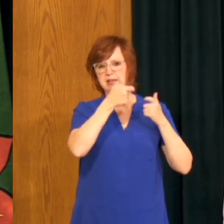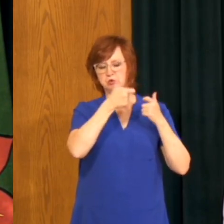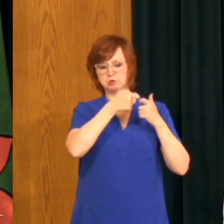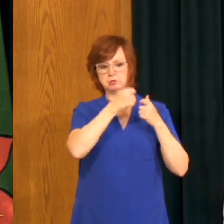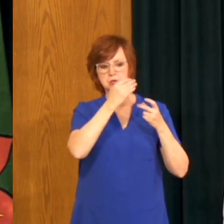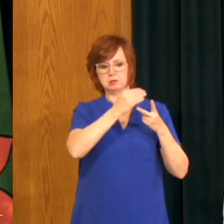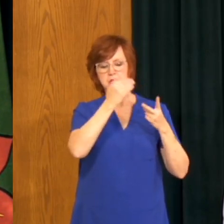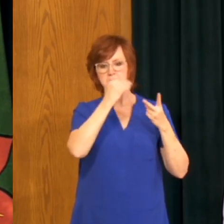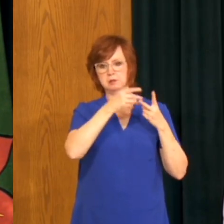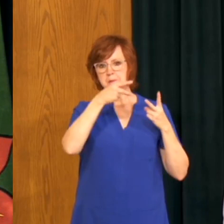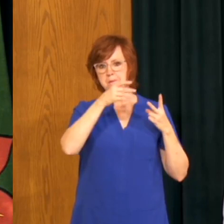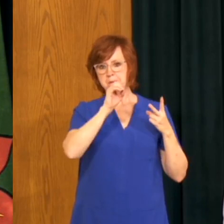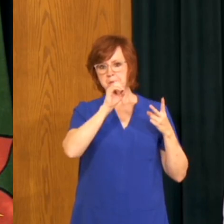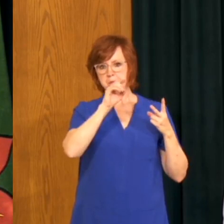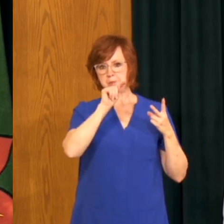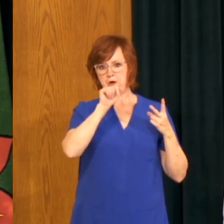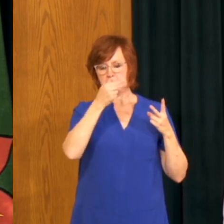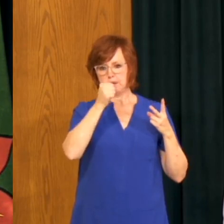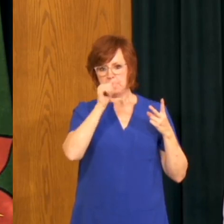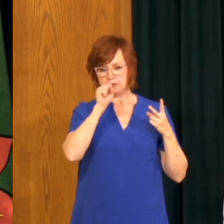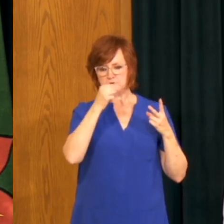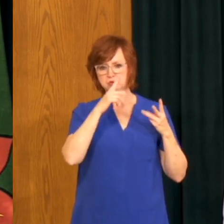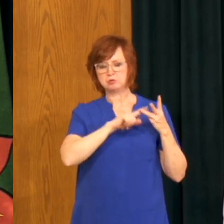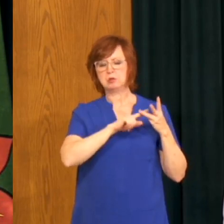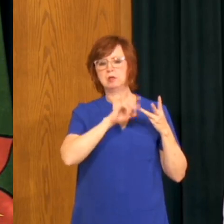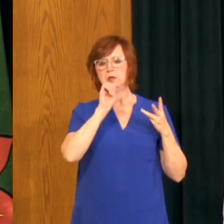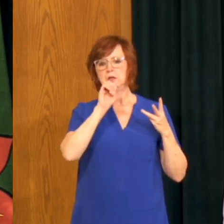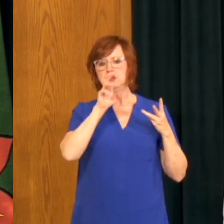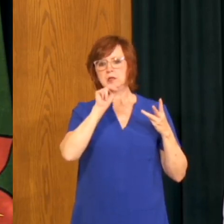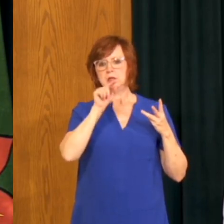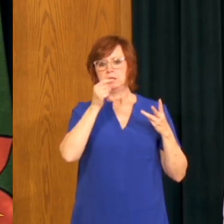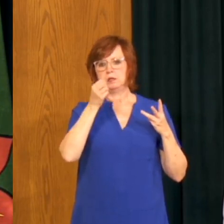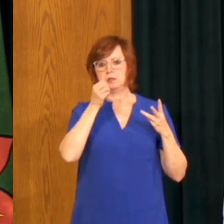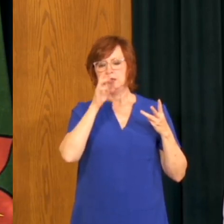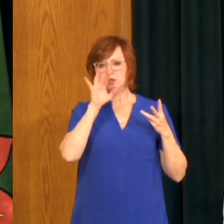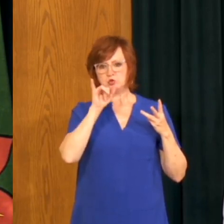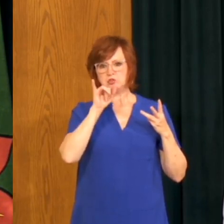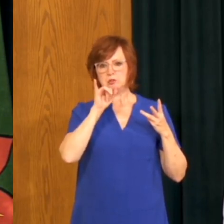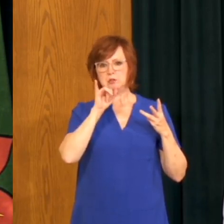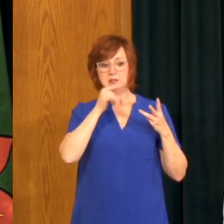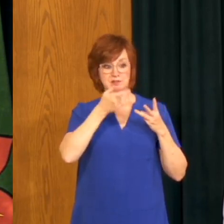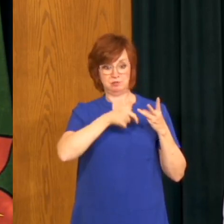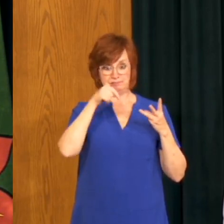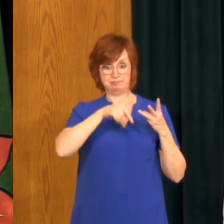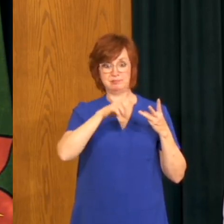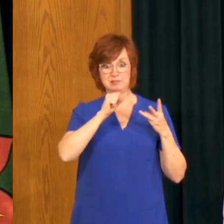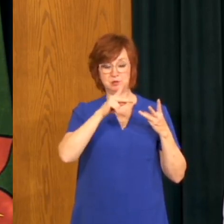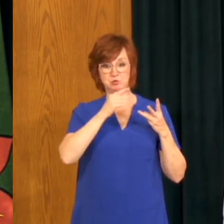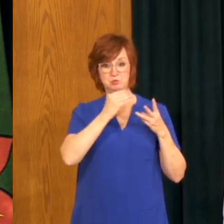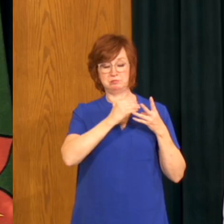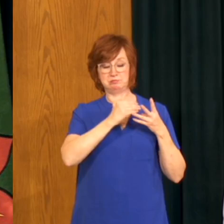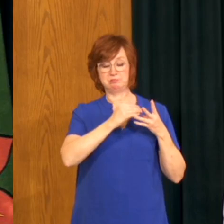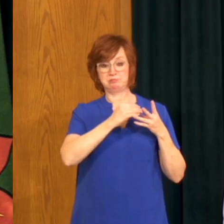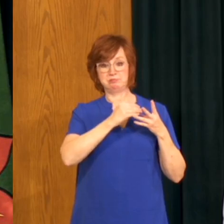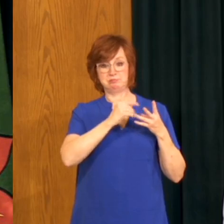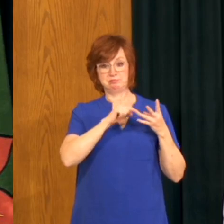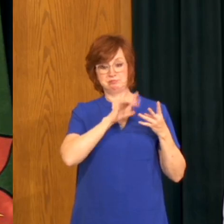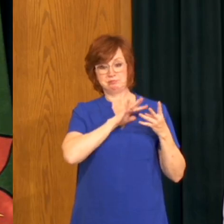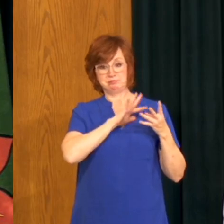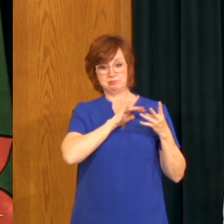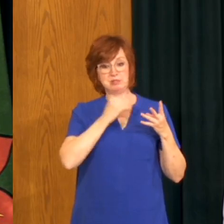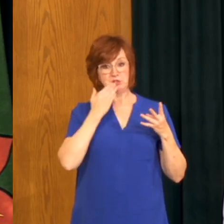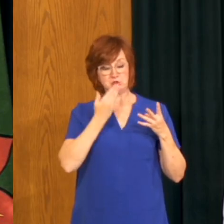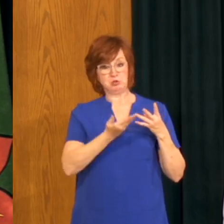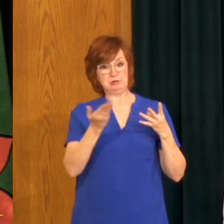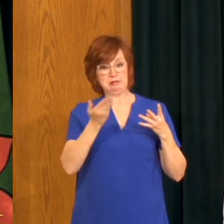months and years ahead. The energy products, some of the most sustainable energy products in the world come right here in Saskatchewan, and we're looking